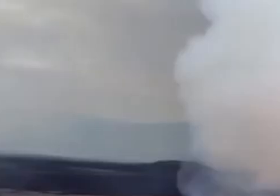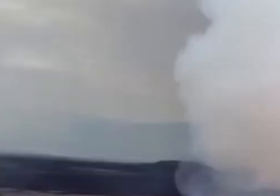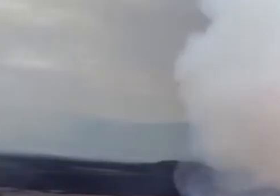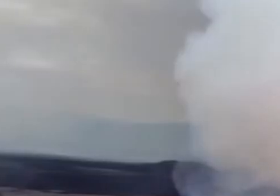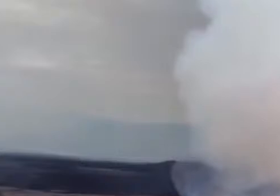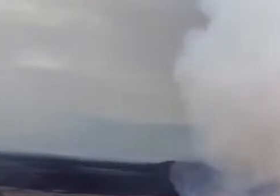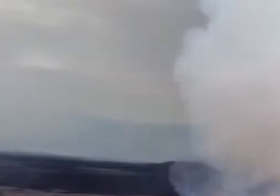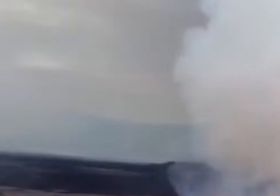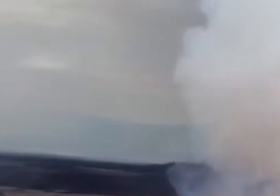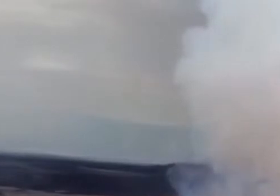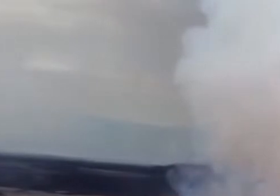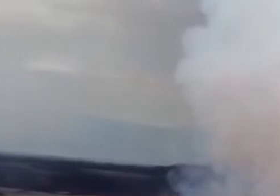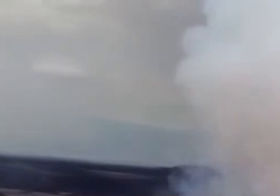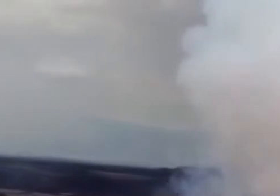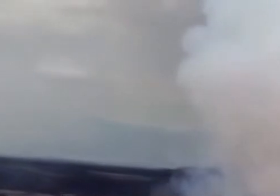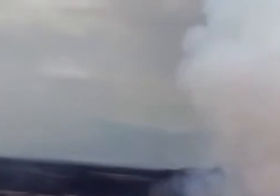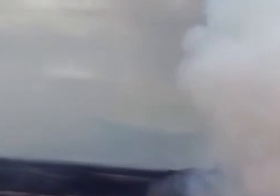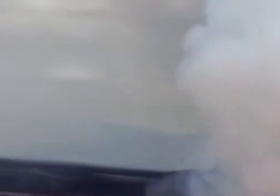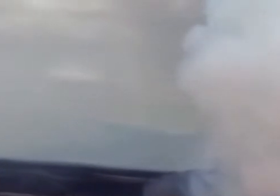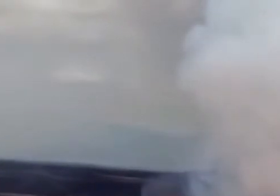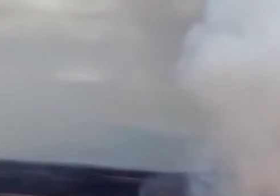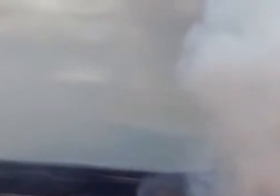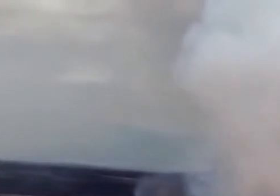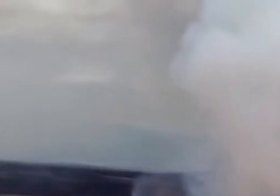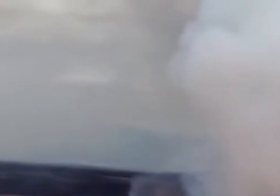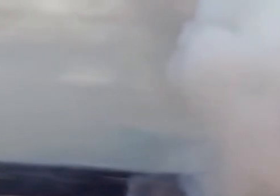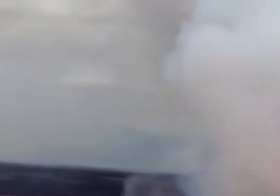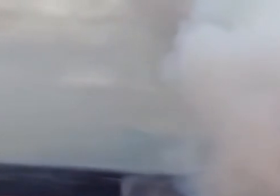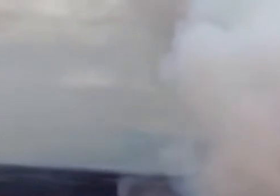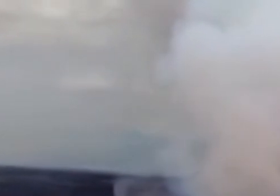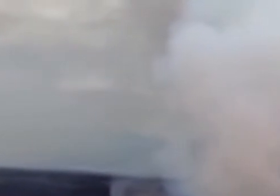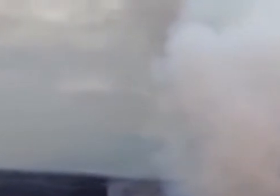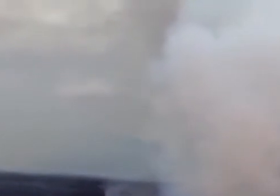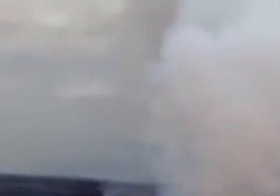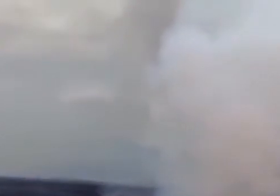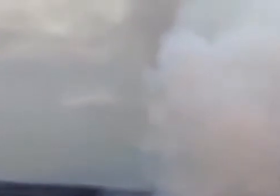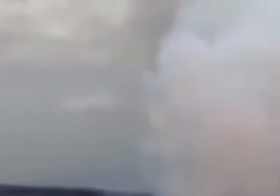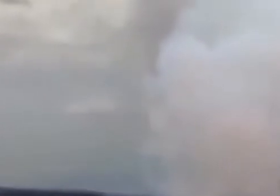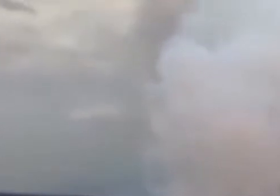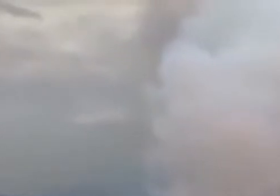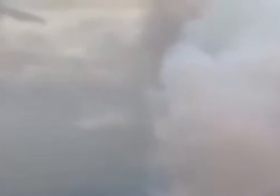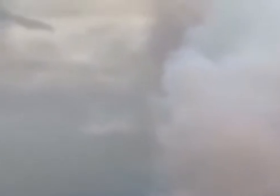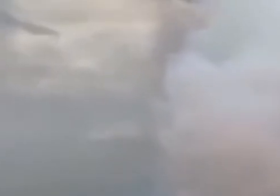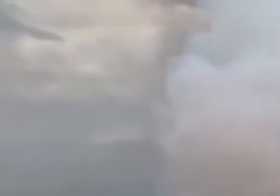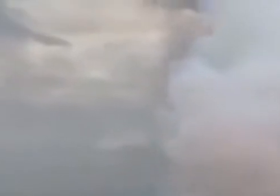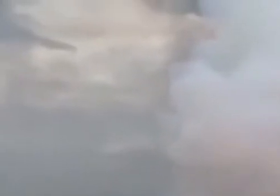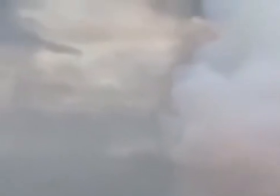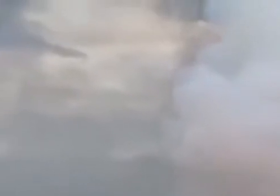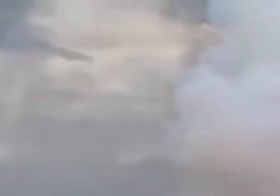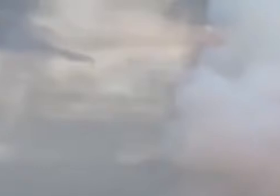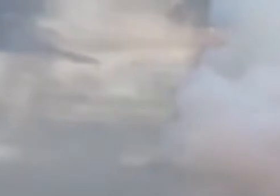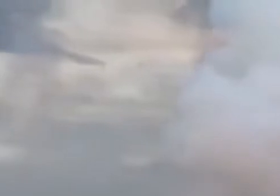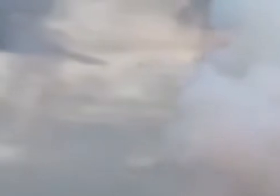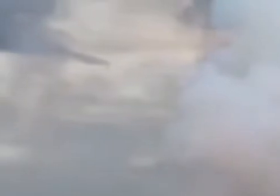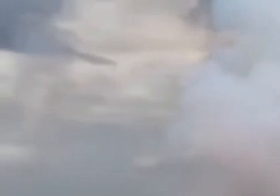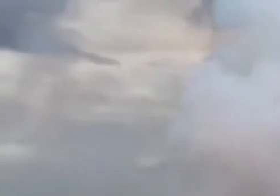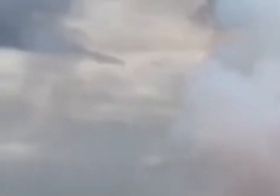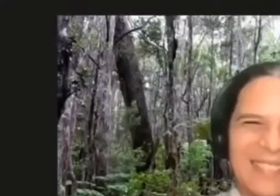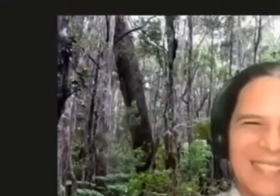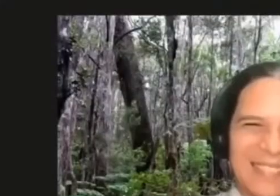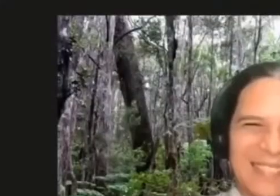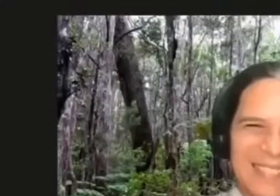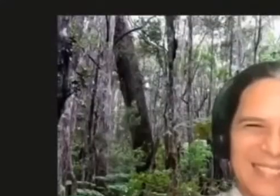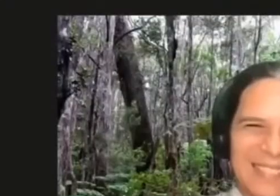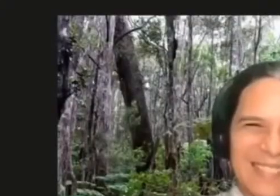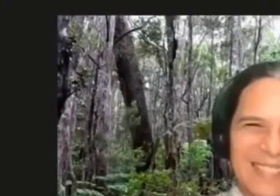when the eruption actually happened, we had this relationship. The interviews we did during the eruption, the most fun ones